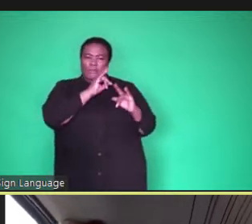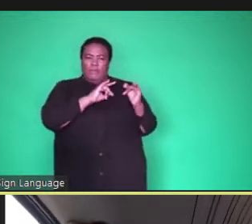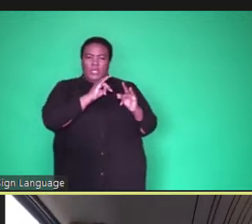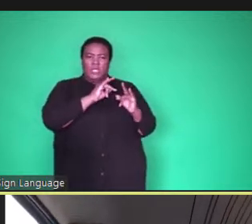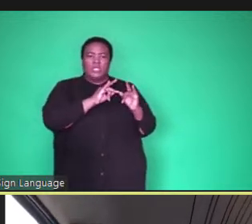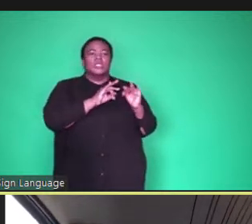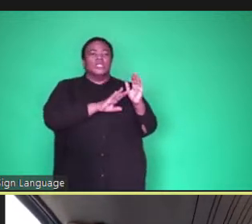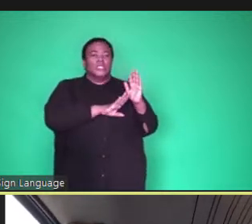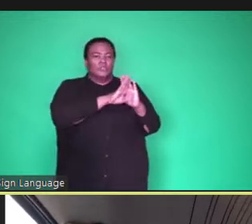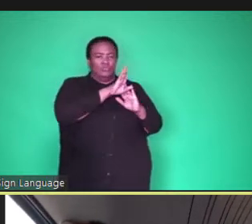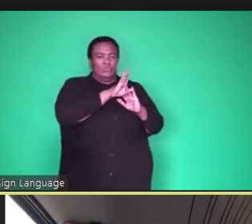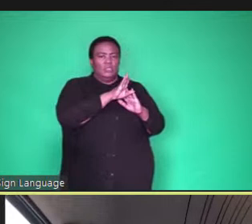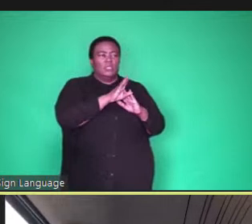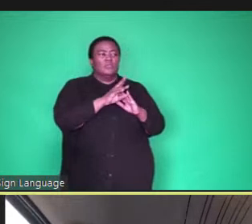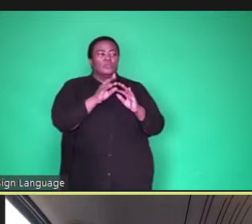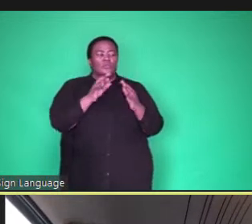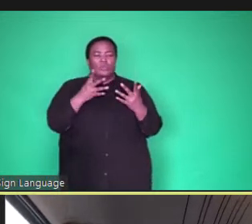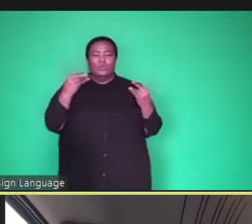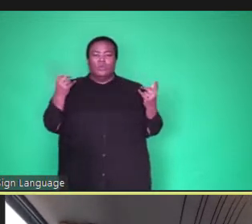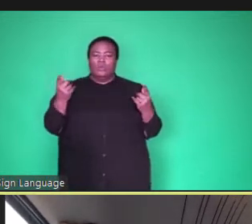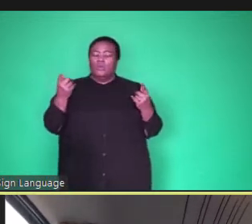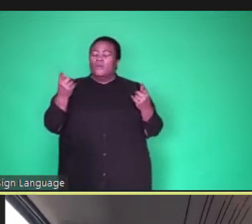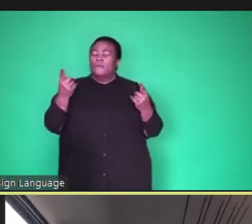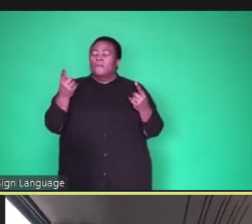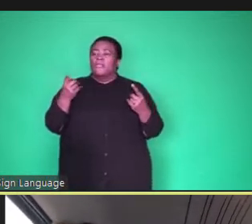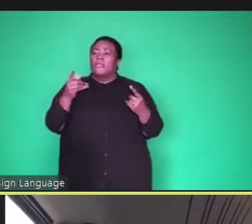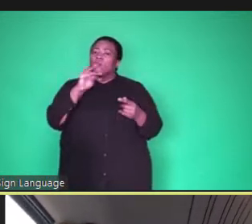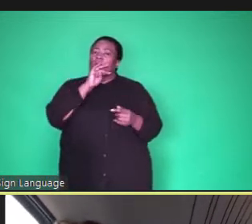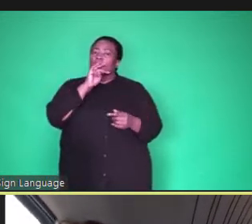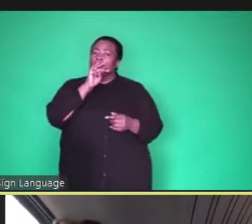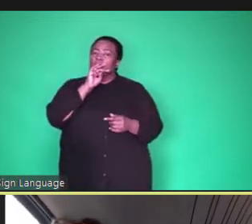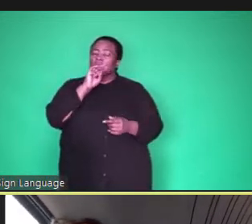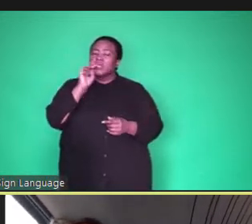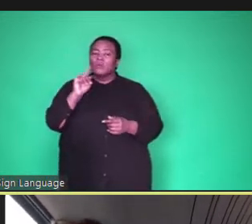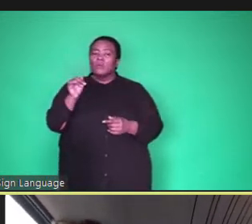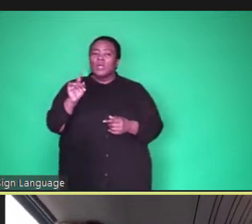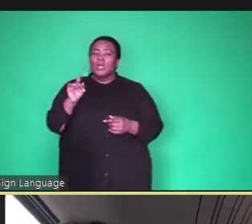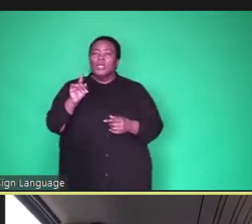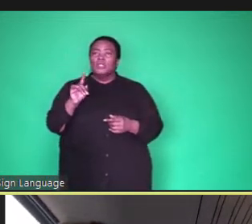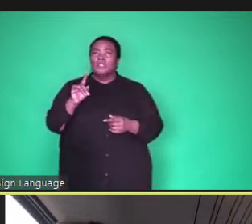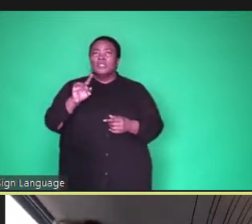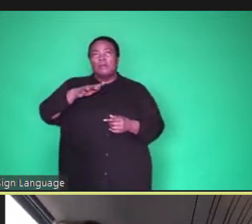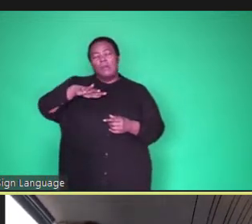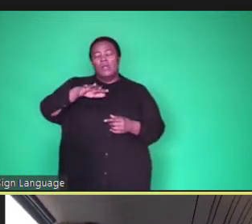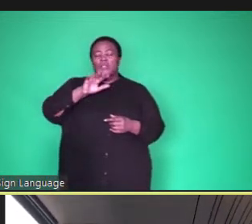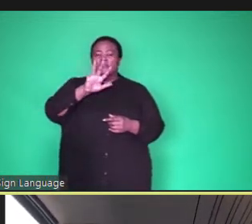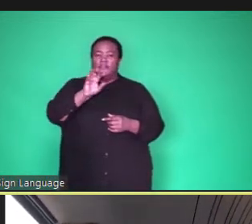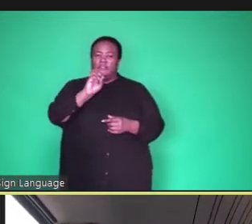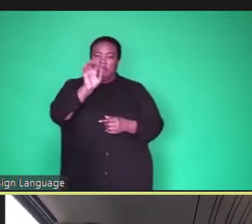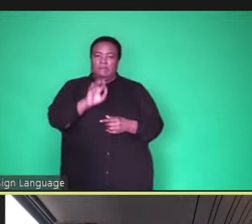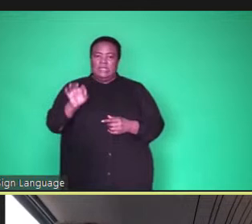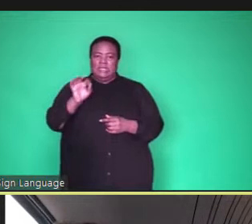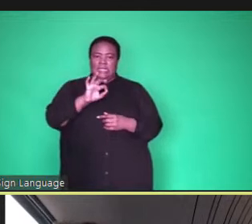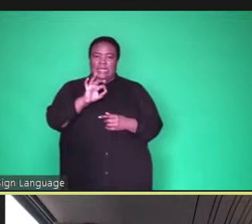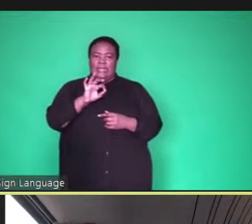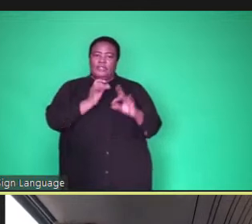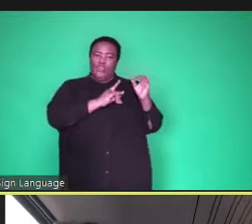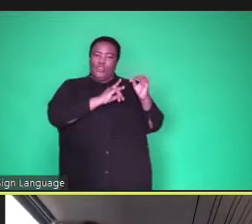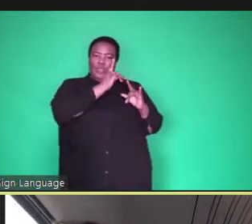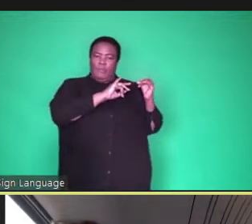increasing. So the contribution, say at around 50% urban, is